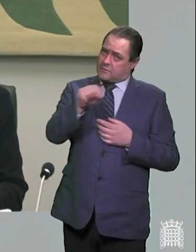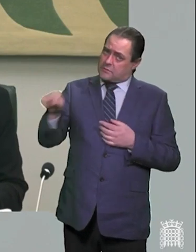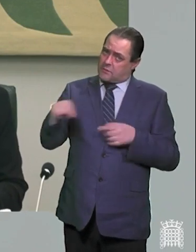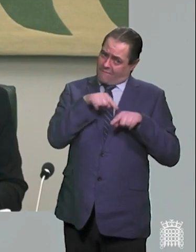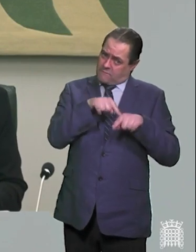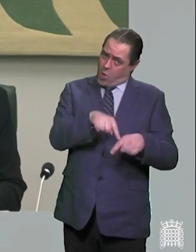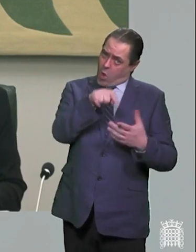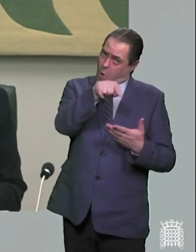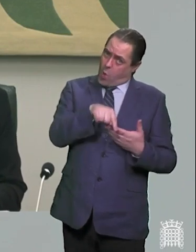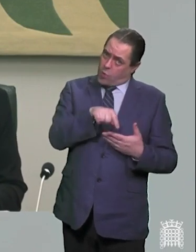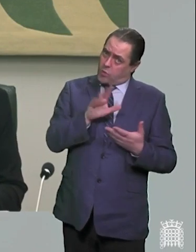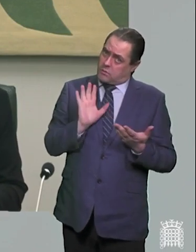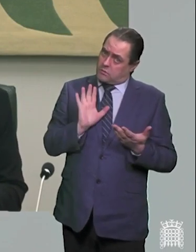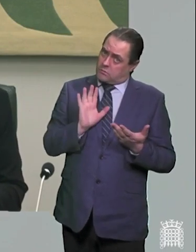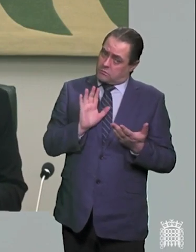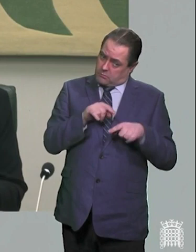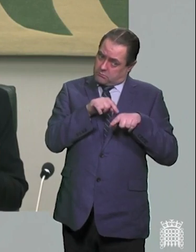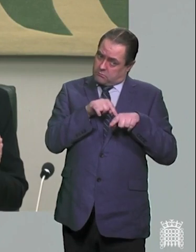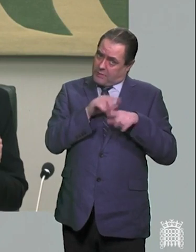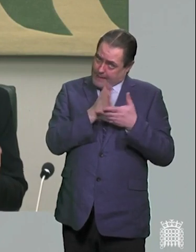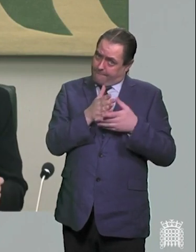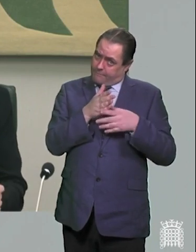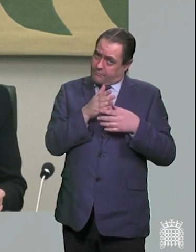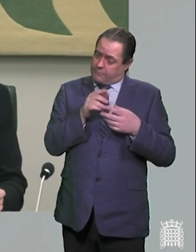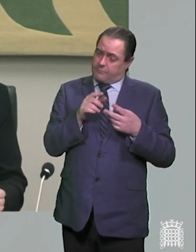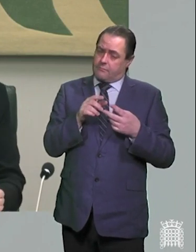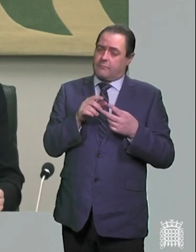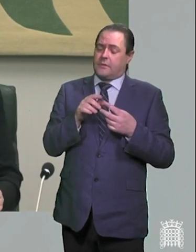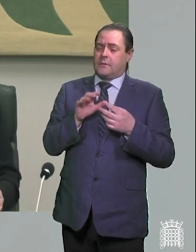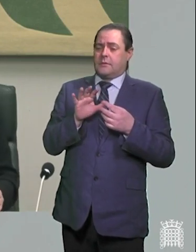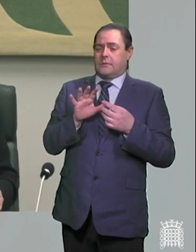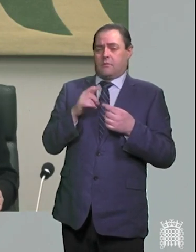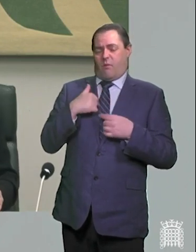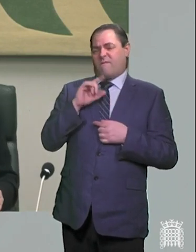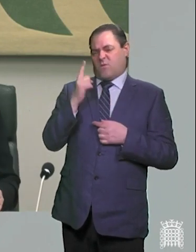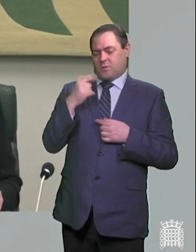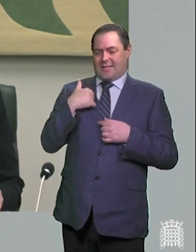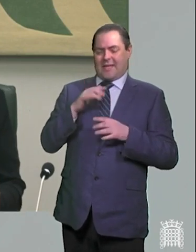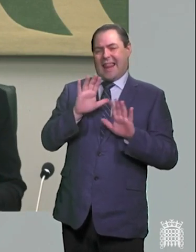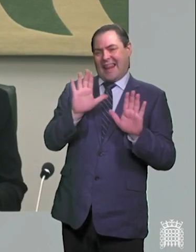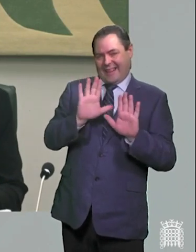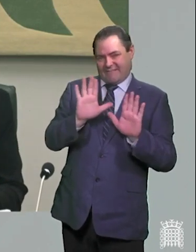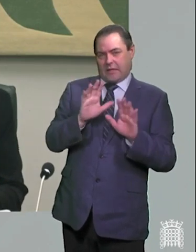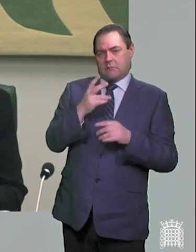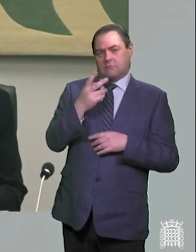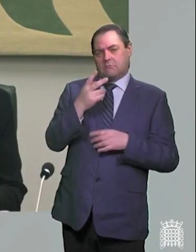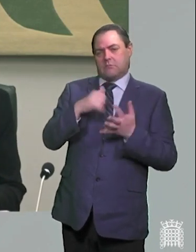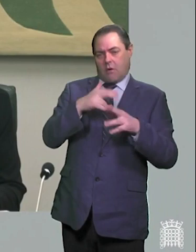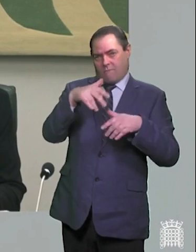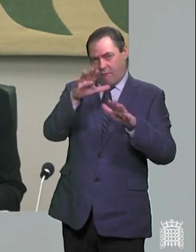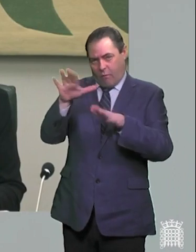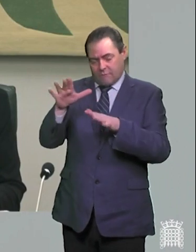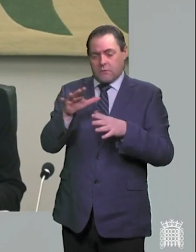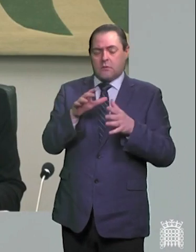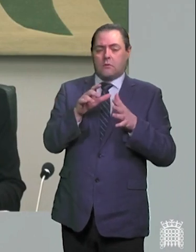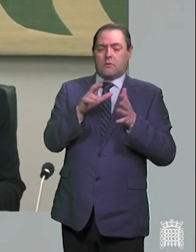compliance with the rules and guidance then in force. We'll start by looking at 2 leaving gatherings that you attended in November